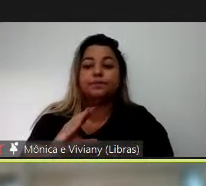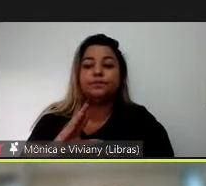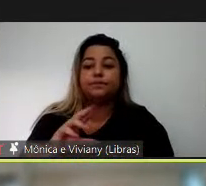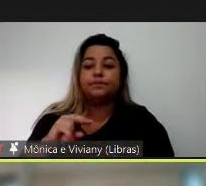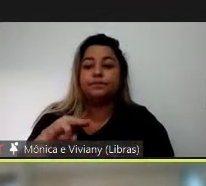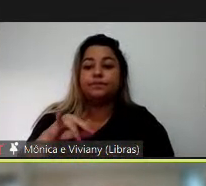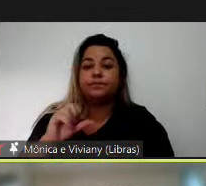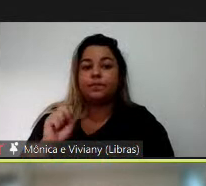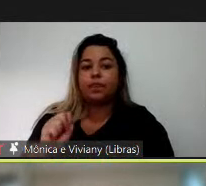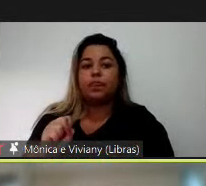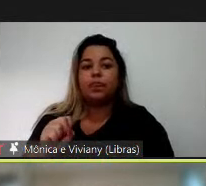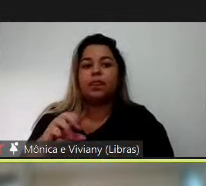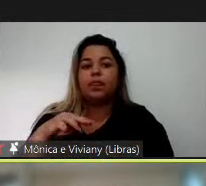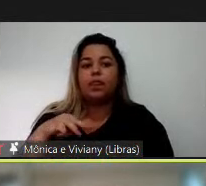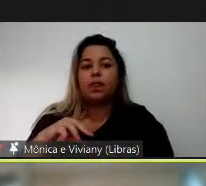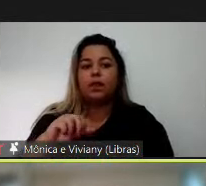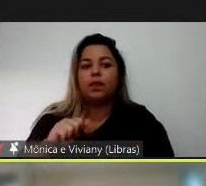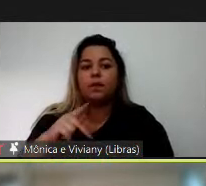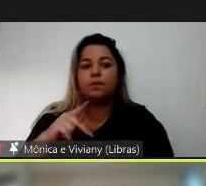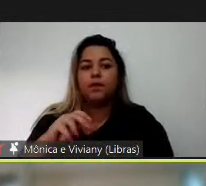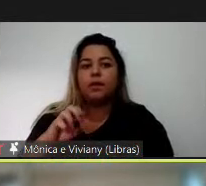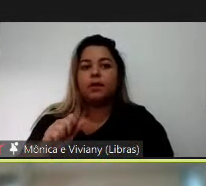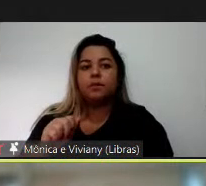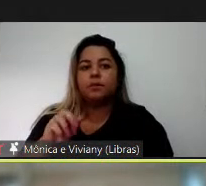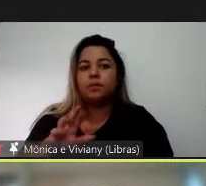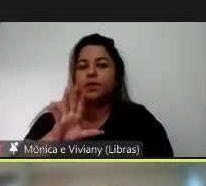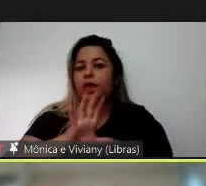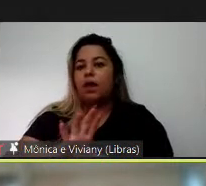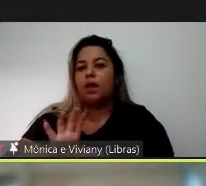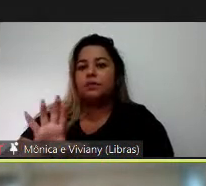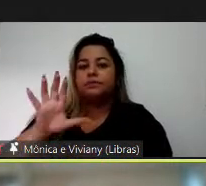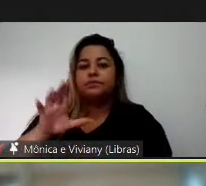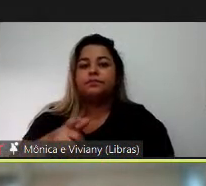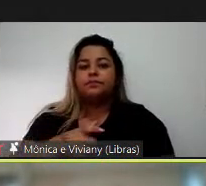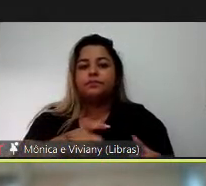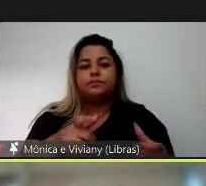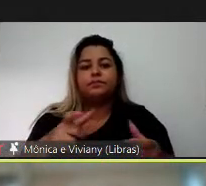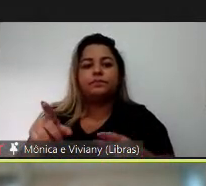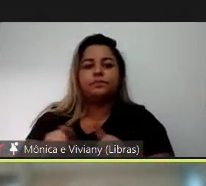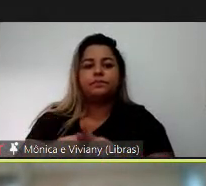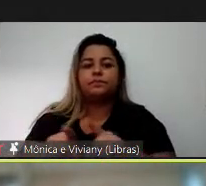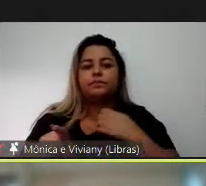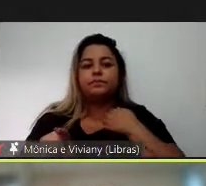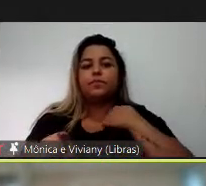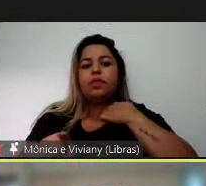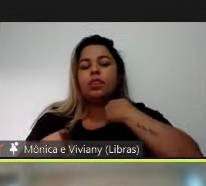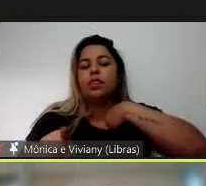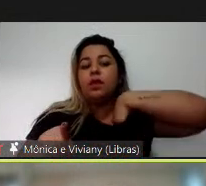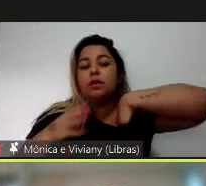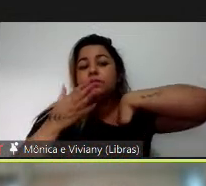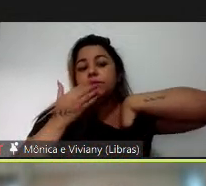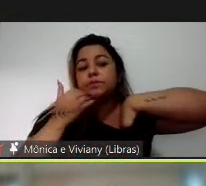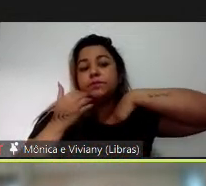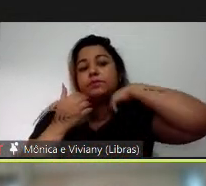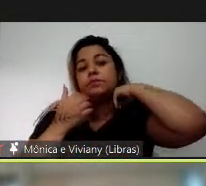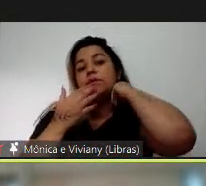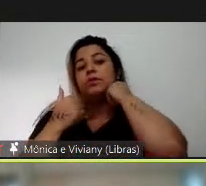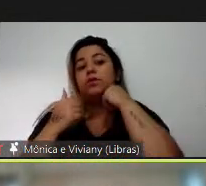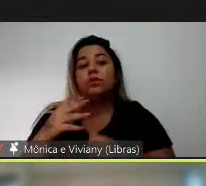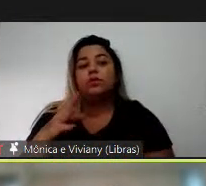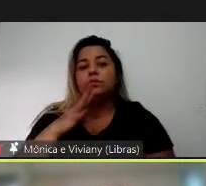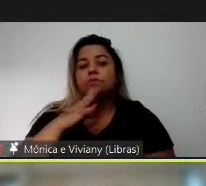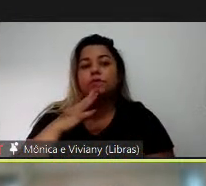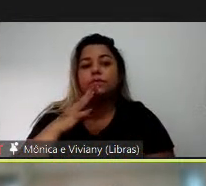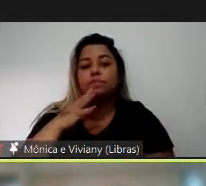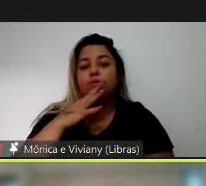chronic diseases, to map areas and groups with the greatest vulnerability, the differences of ways of food